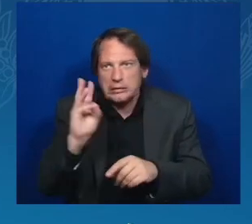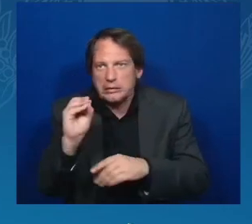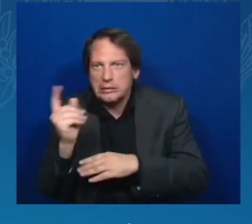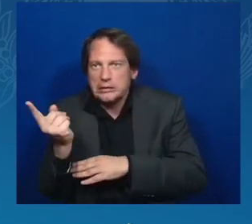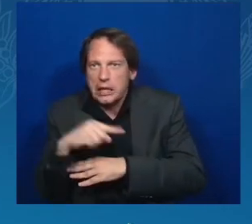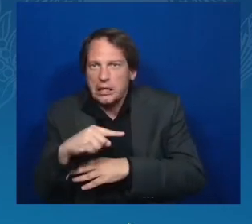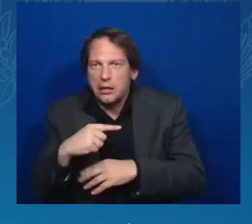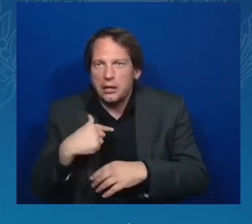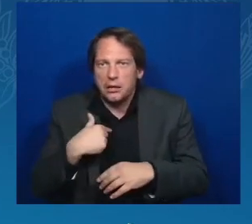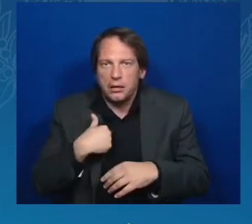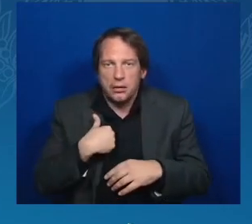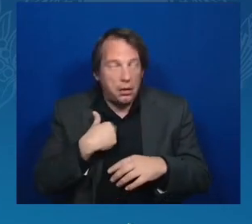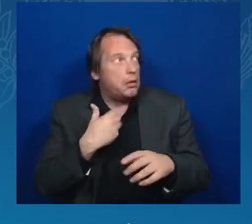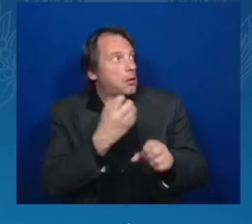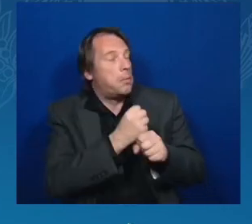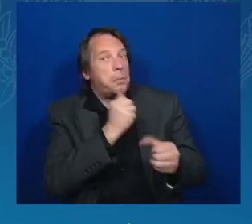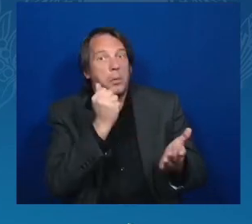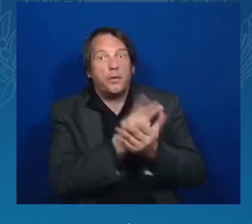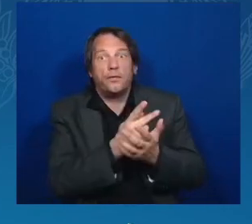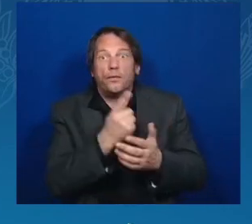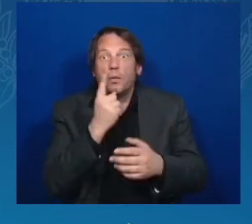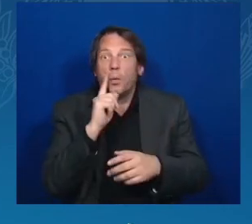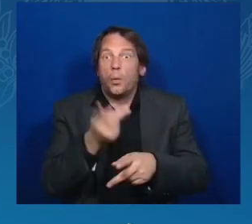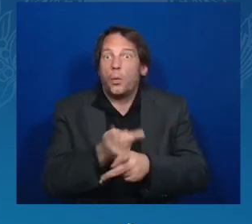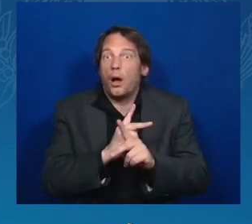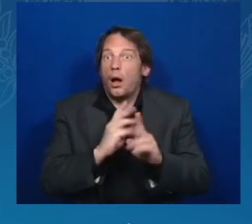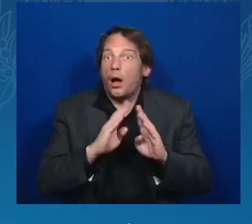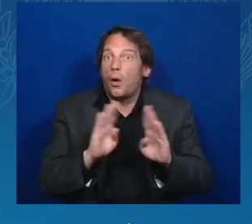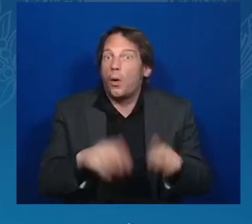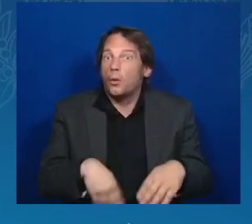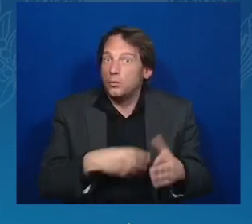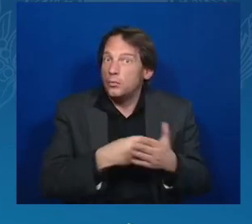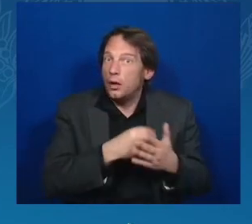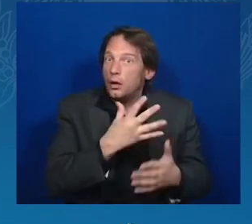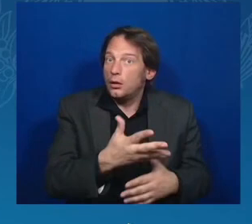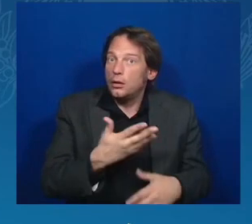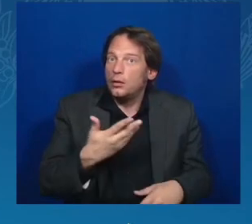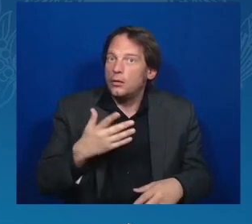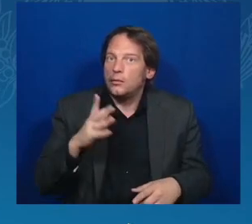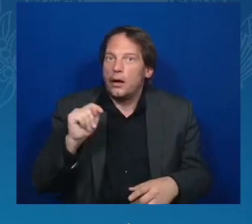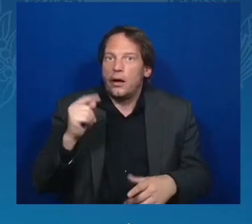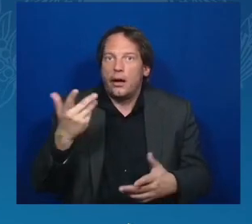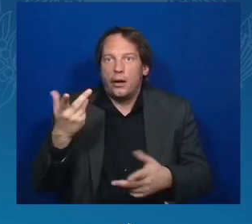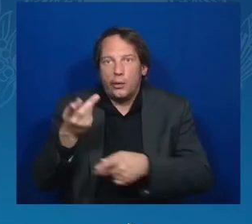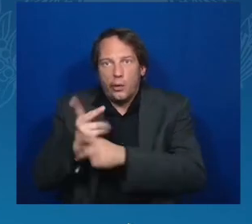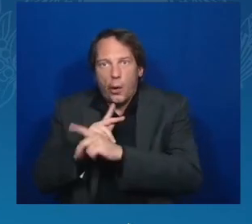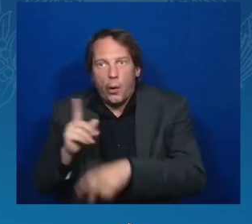then, of course, my loans came back, but on February the 23rd, it